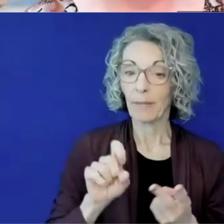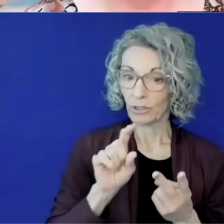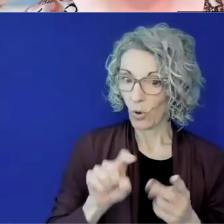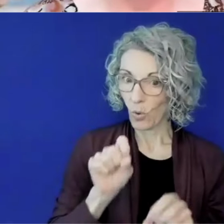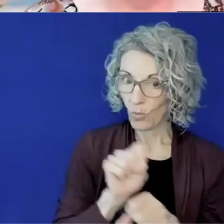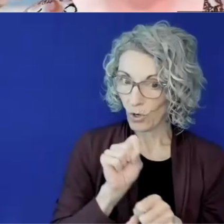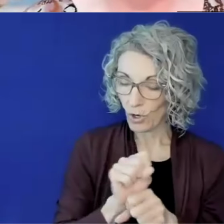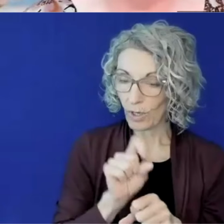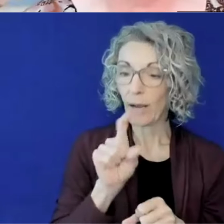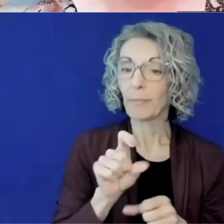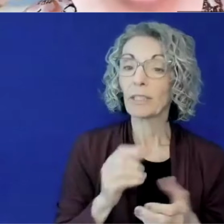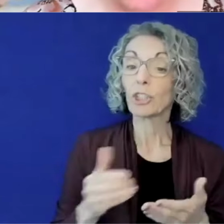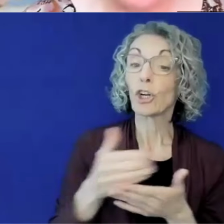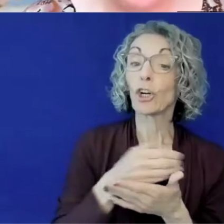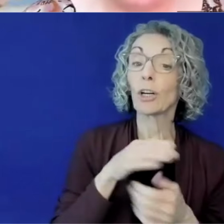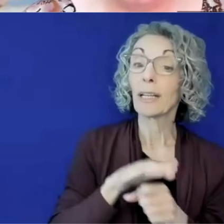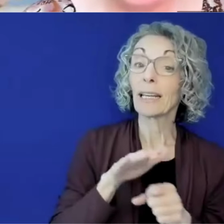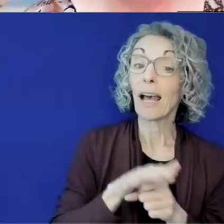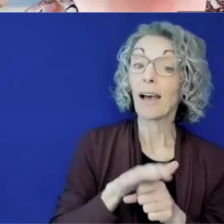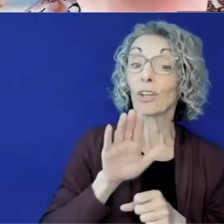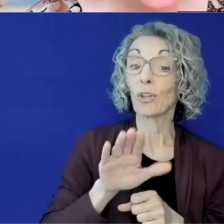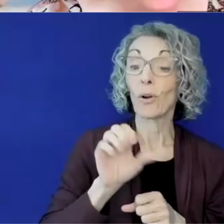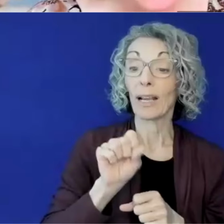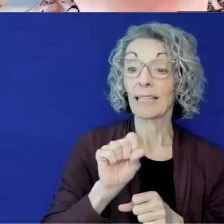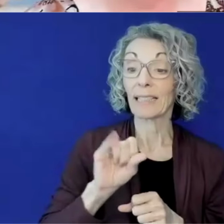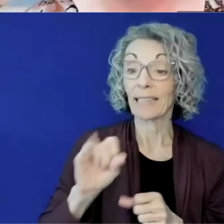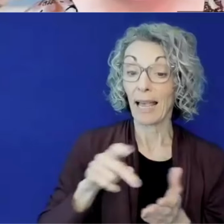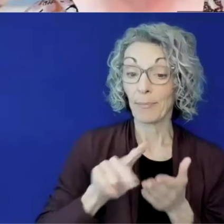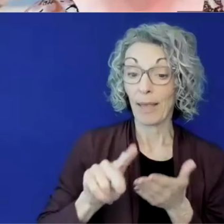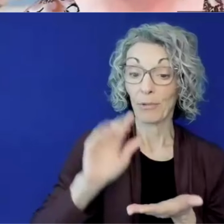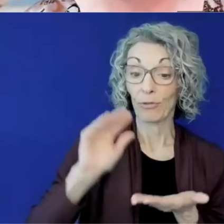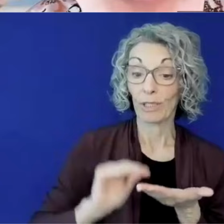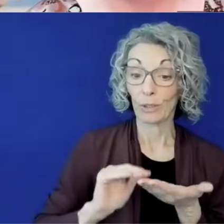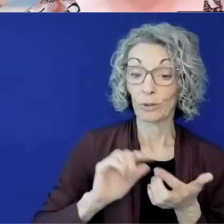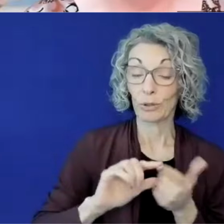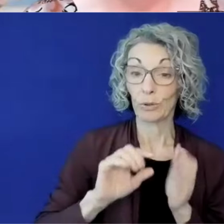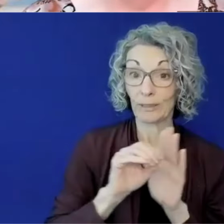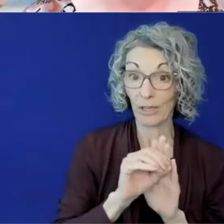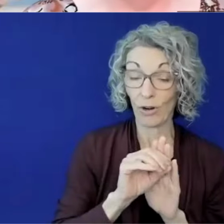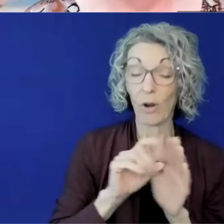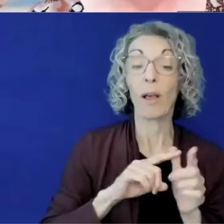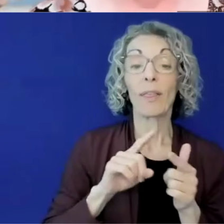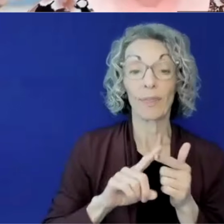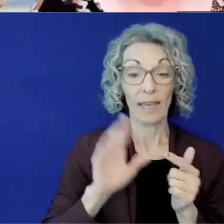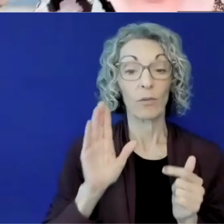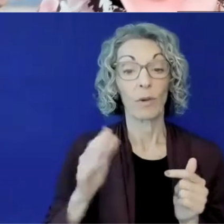your SSI payment is reduced to 0. And then you have 1619B Medicaid.